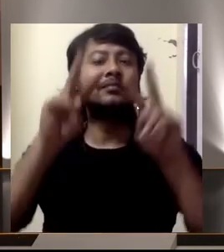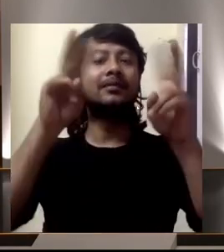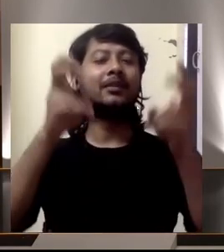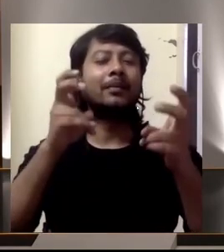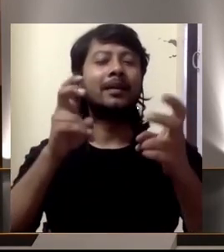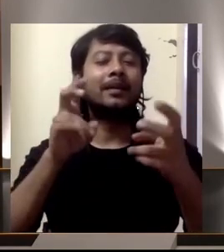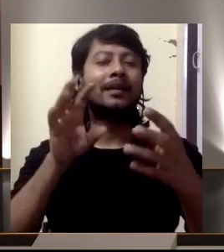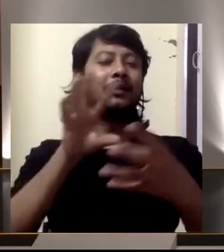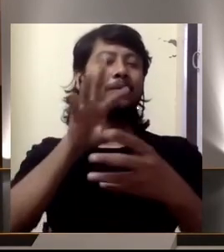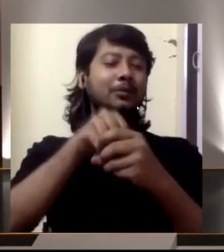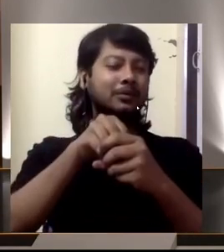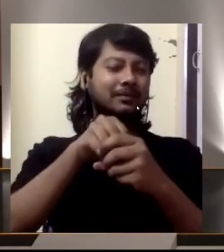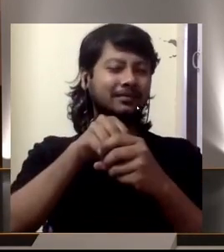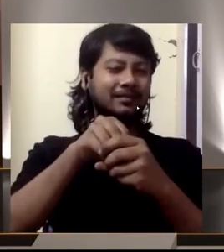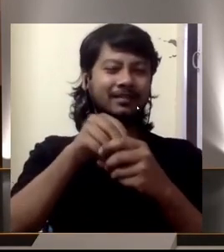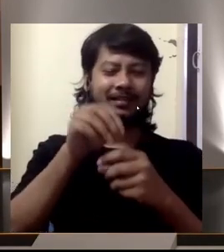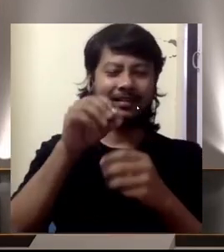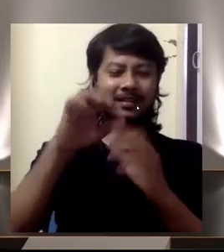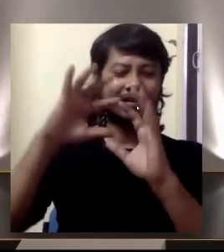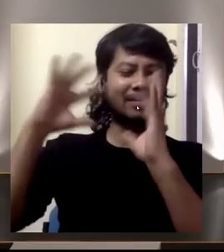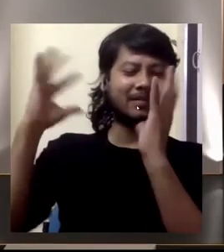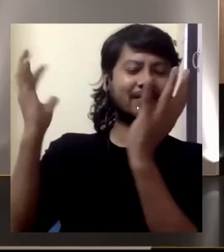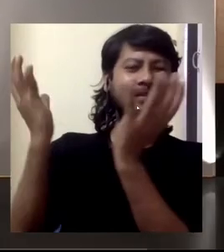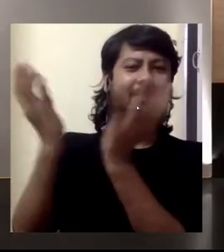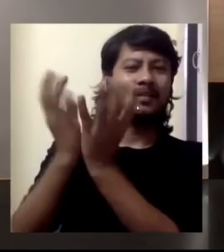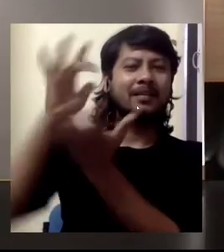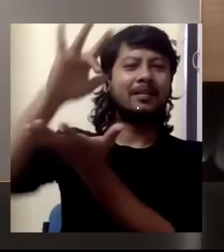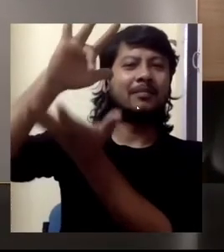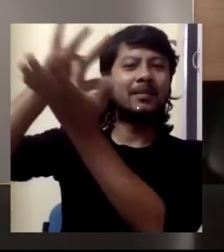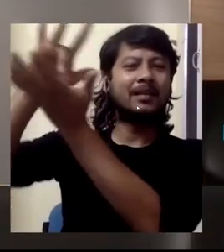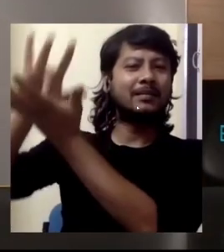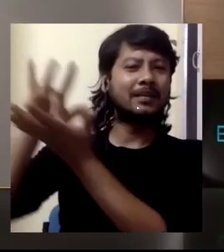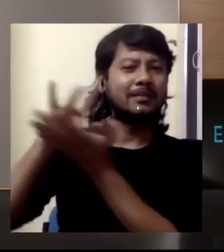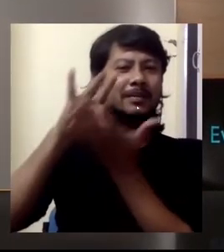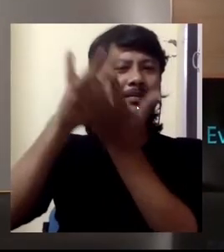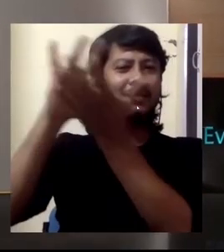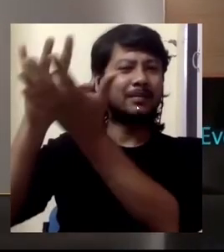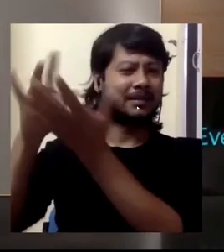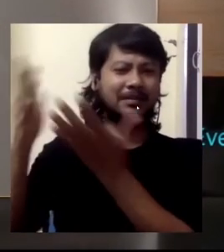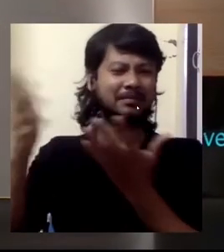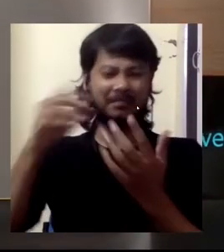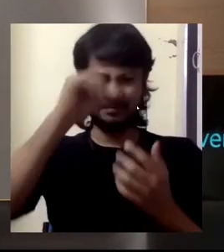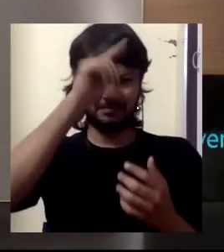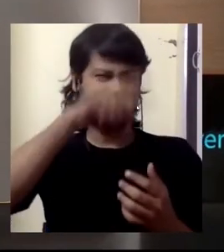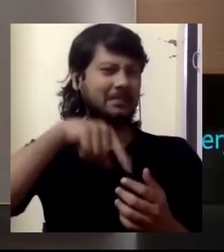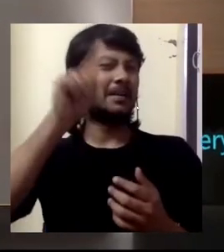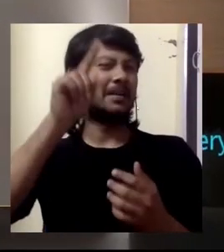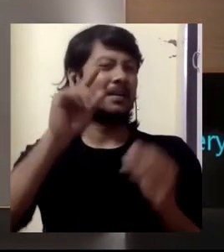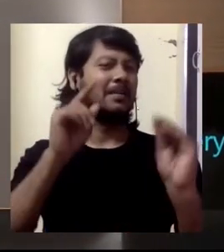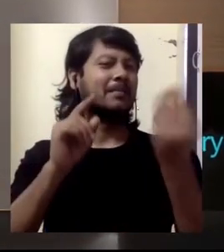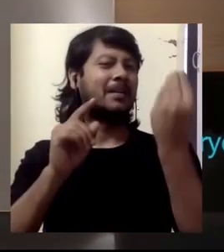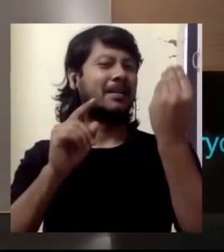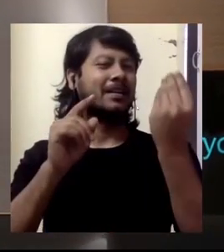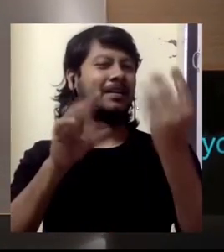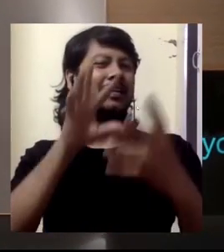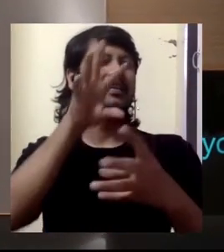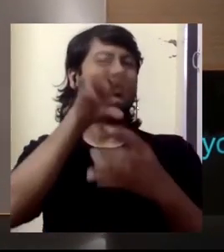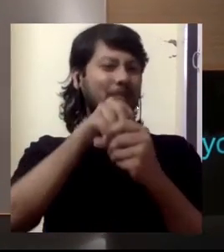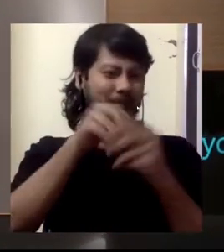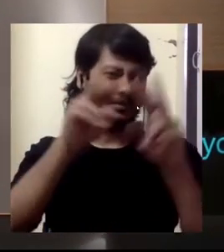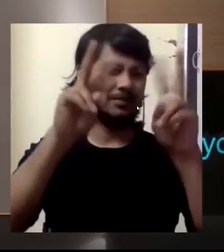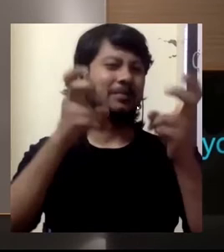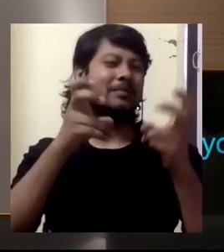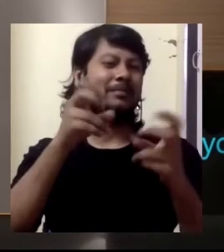country to be able to champion the idea of inclusion than India? Hi, I'm Neha Kirpal. I'm a mental